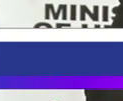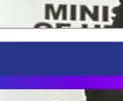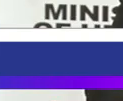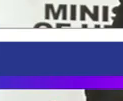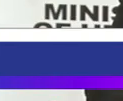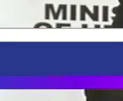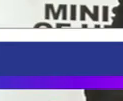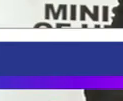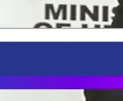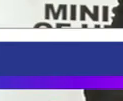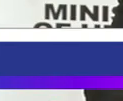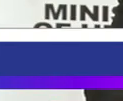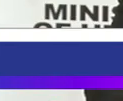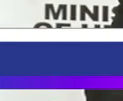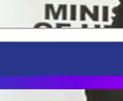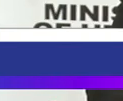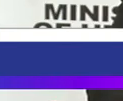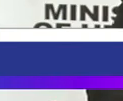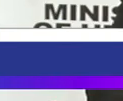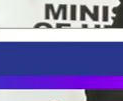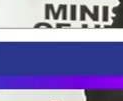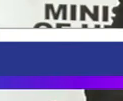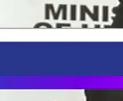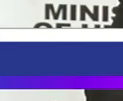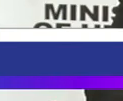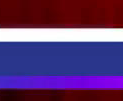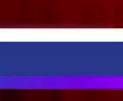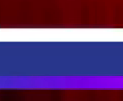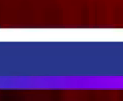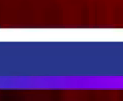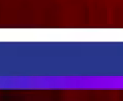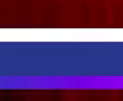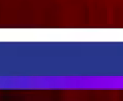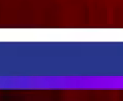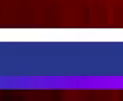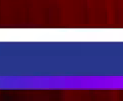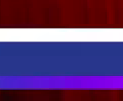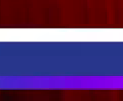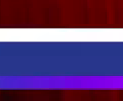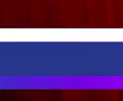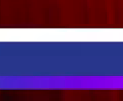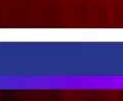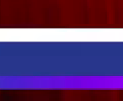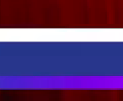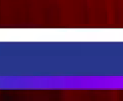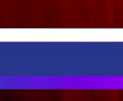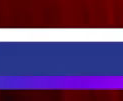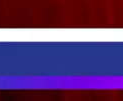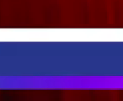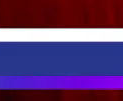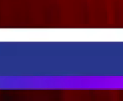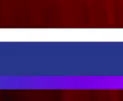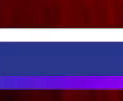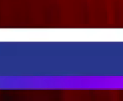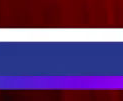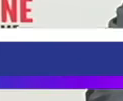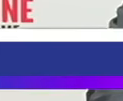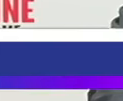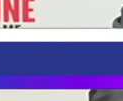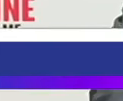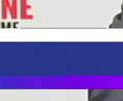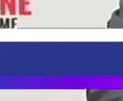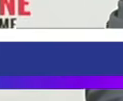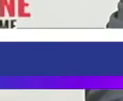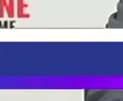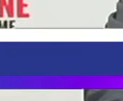the latest clinical and vaccination updates. Hi, good morning. Thank you, Al. Good morning to Mr. Thomas and good morning to